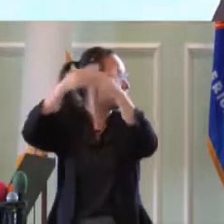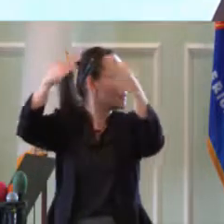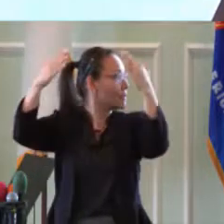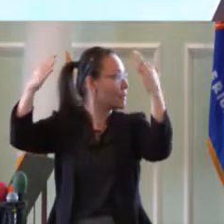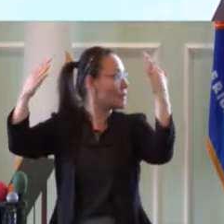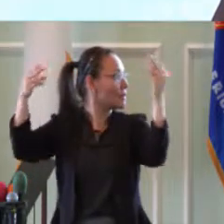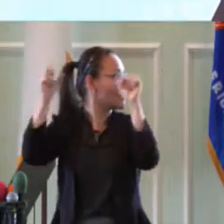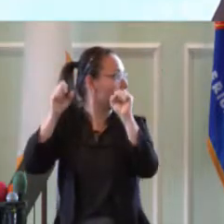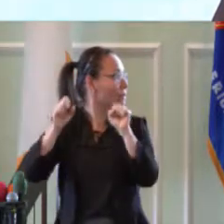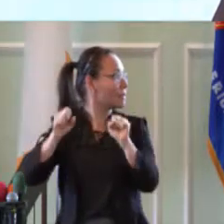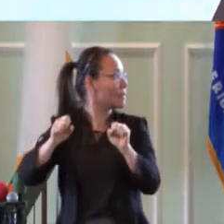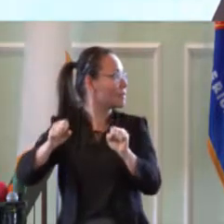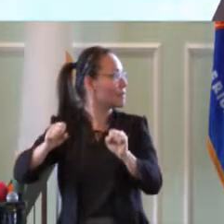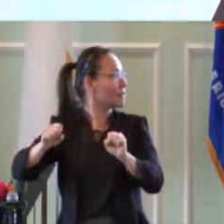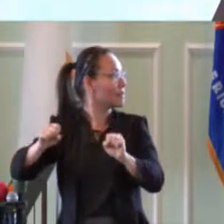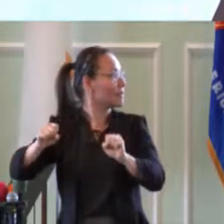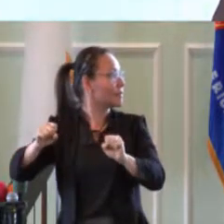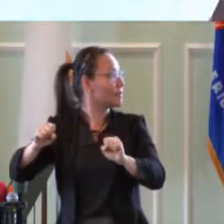be